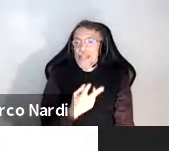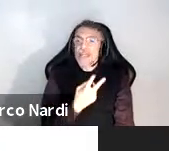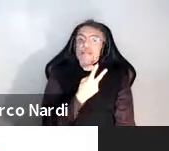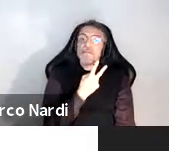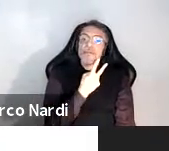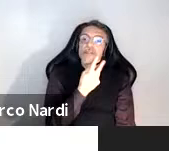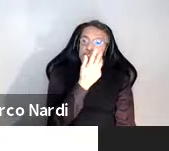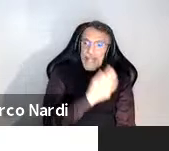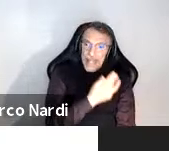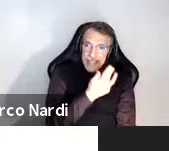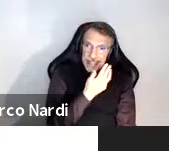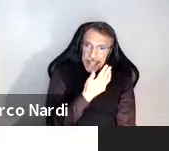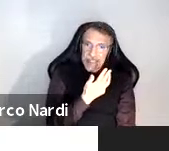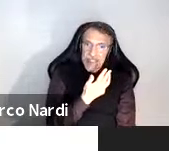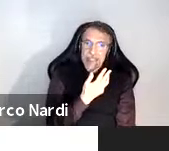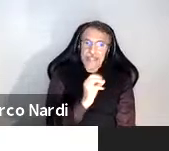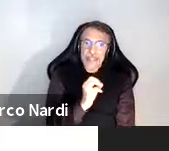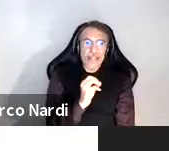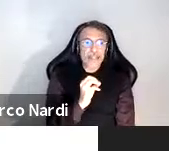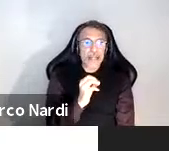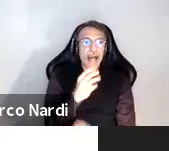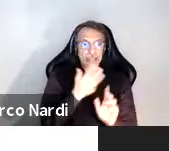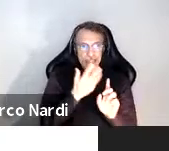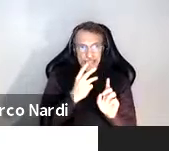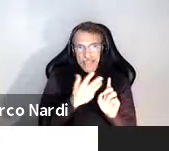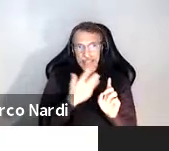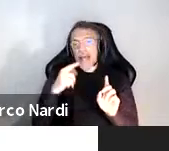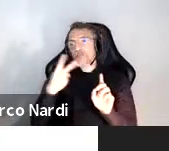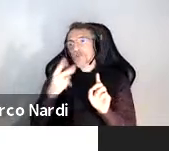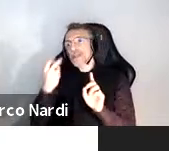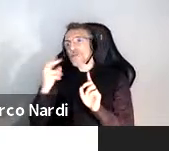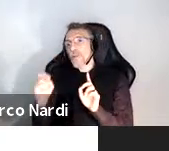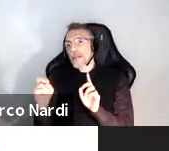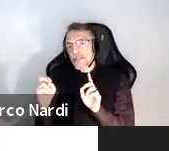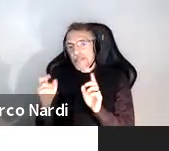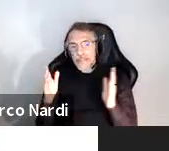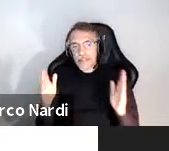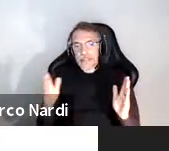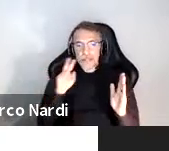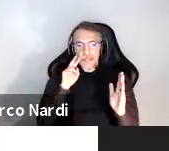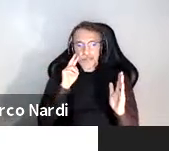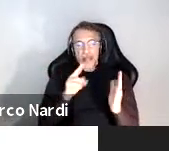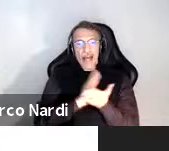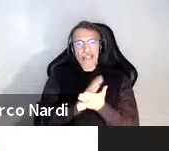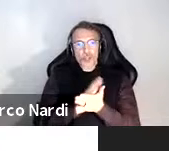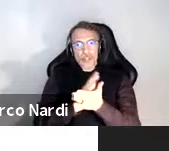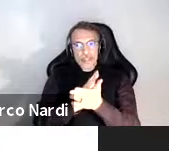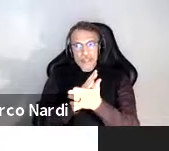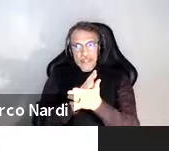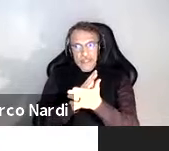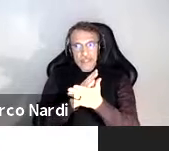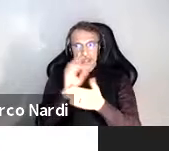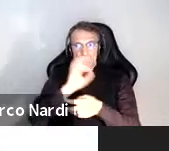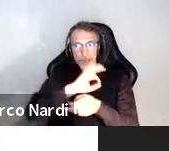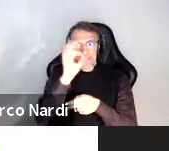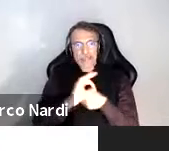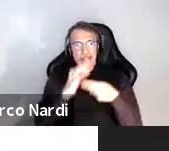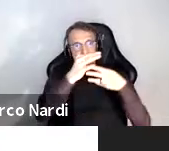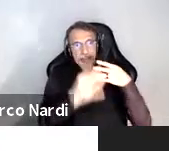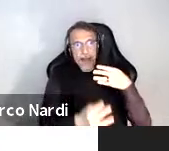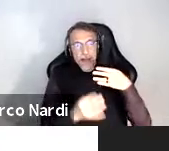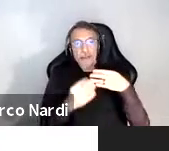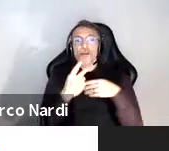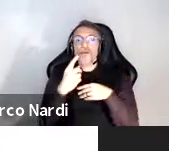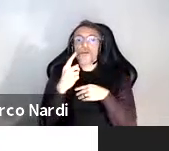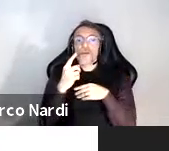Between 1990 and 2020, when you look at the uncertainty index, the coronavirus